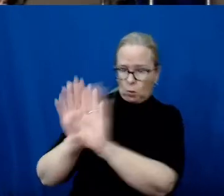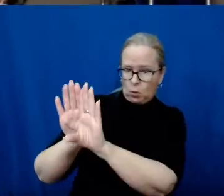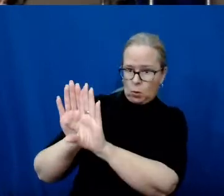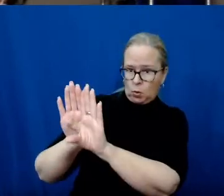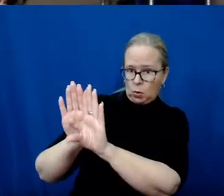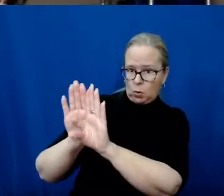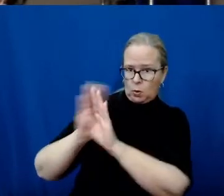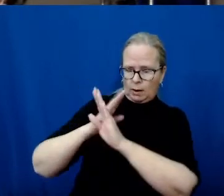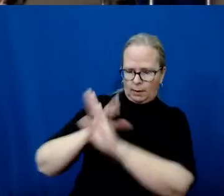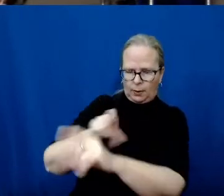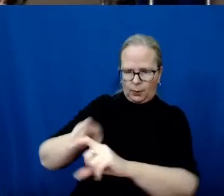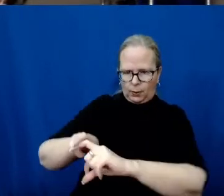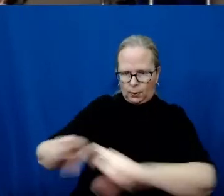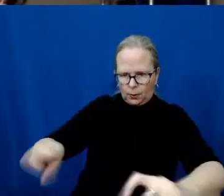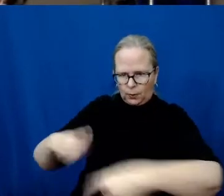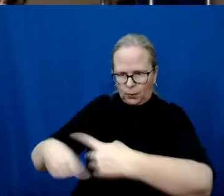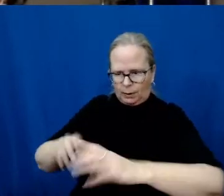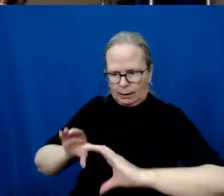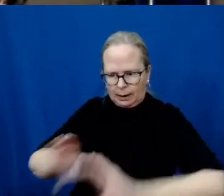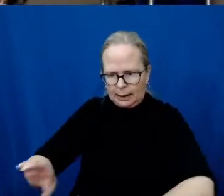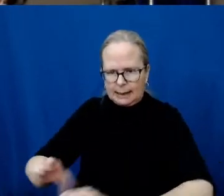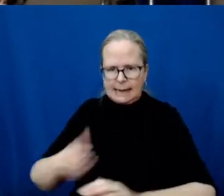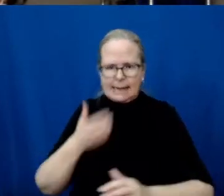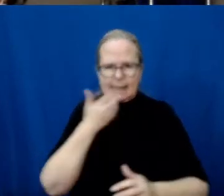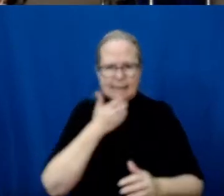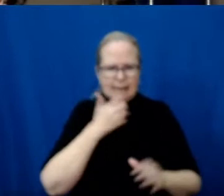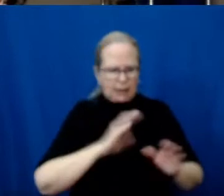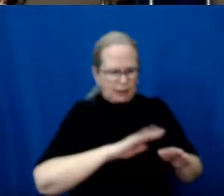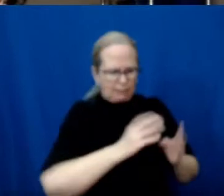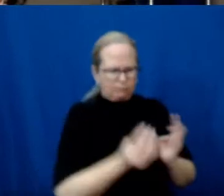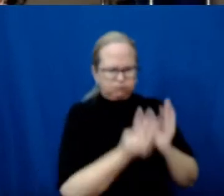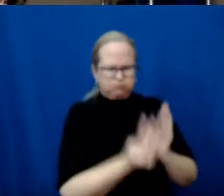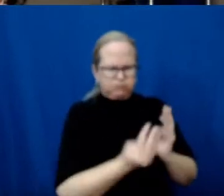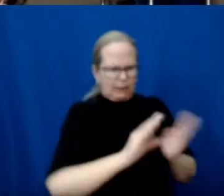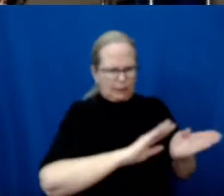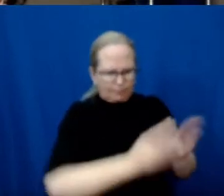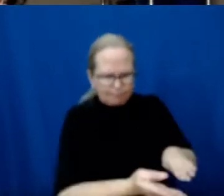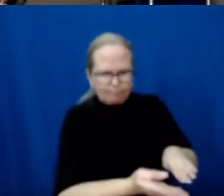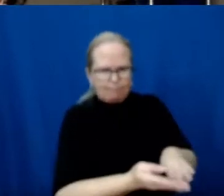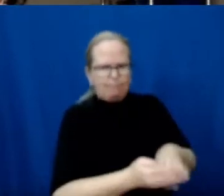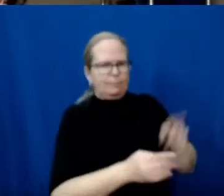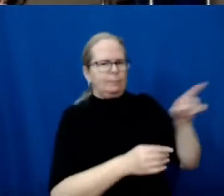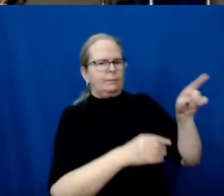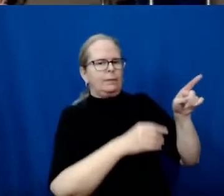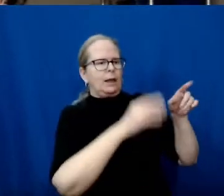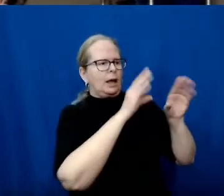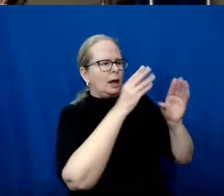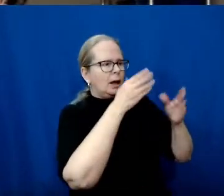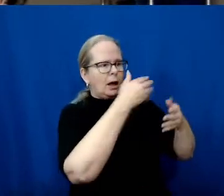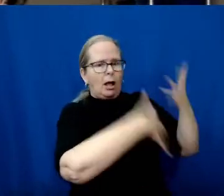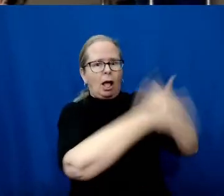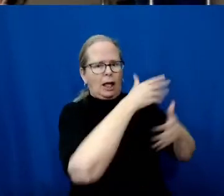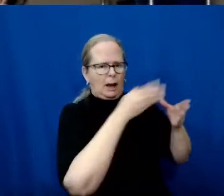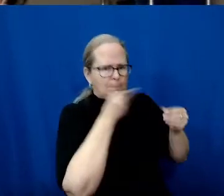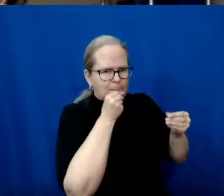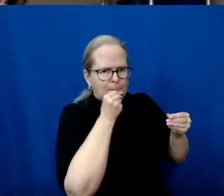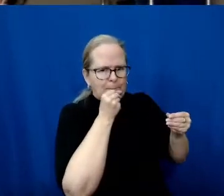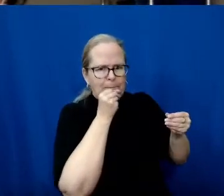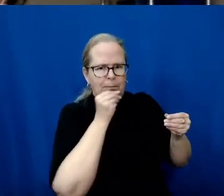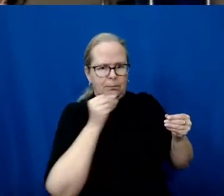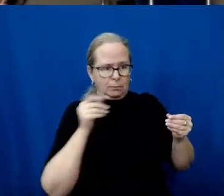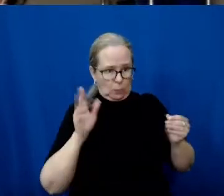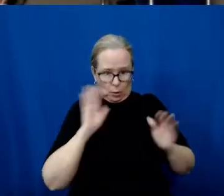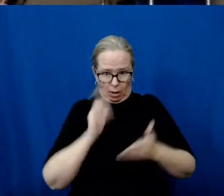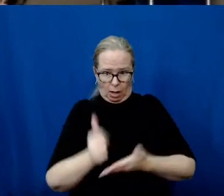gold standard of, you know, if we had 6 fictional credit cards that Michelle was sharing, but with the maxed out